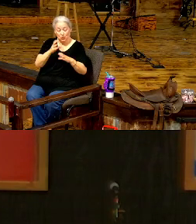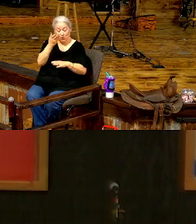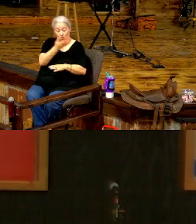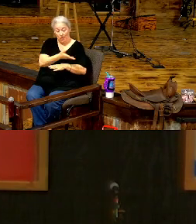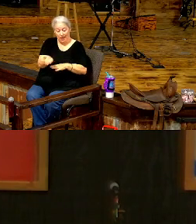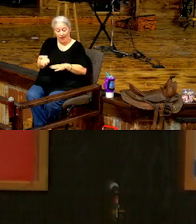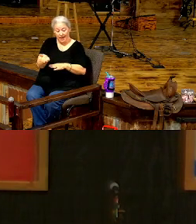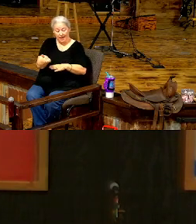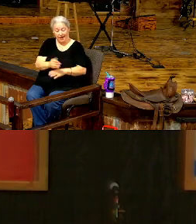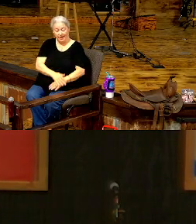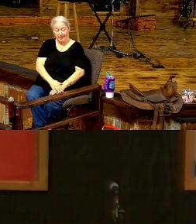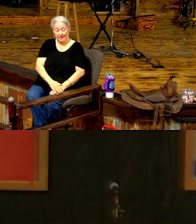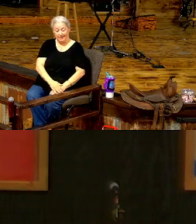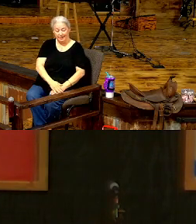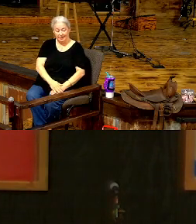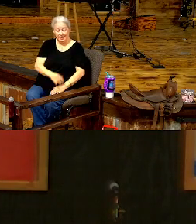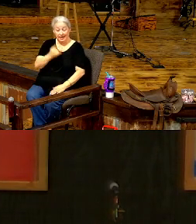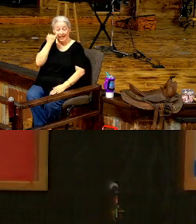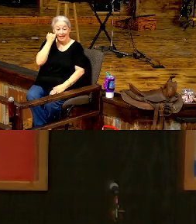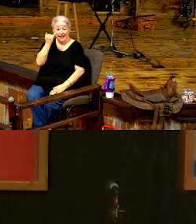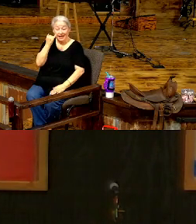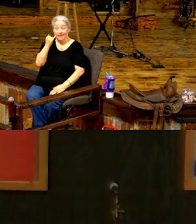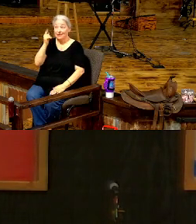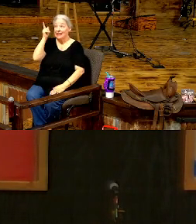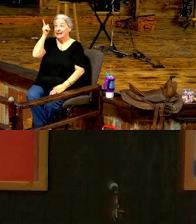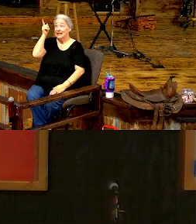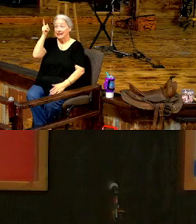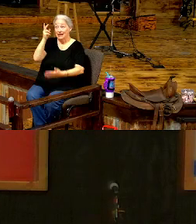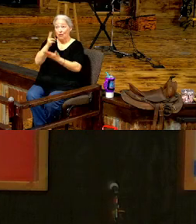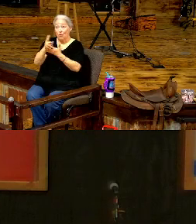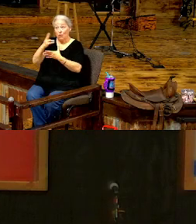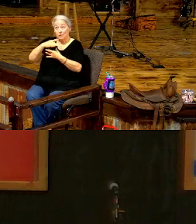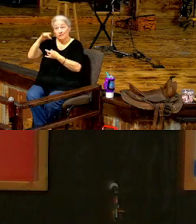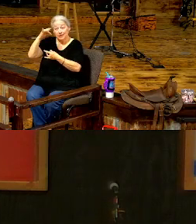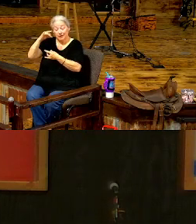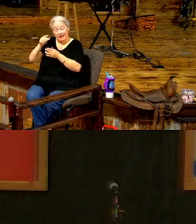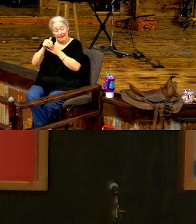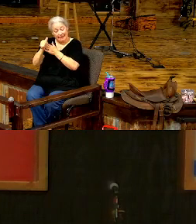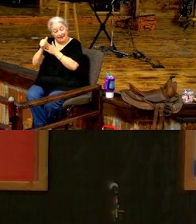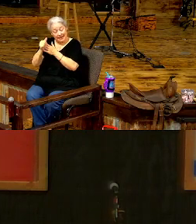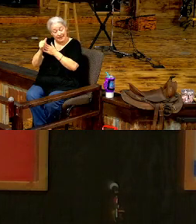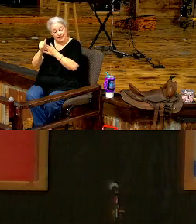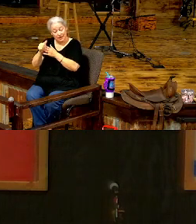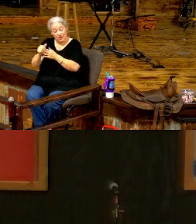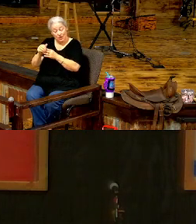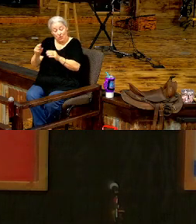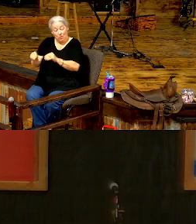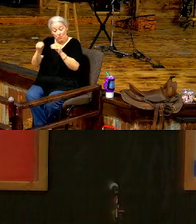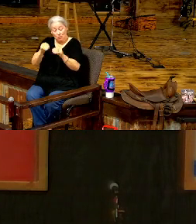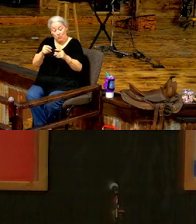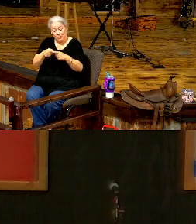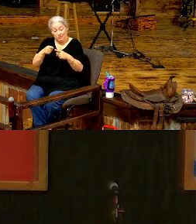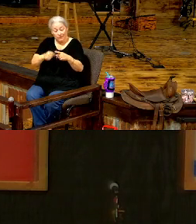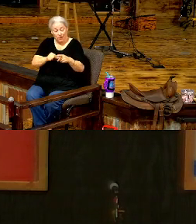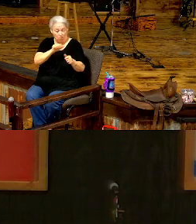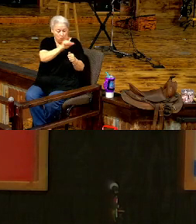you see, it moves it from works to a spiritual, I love